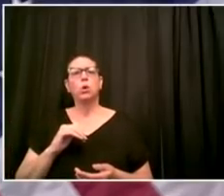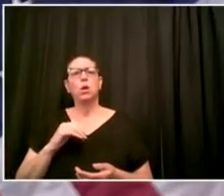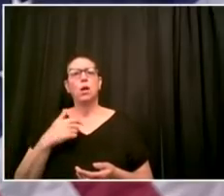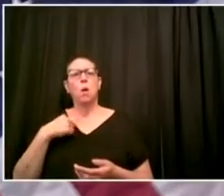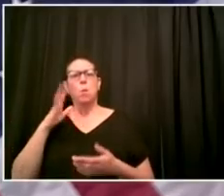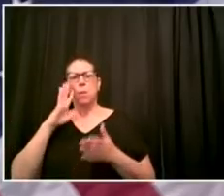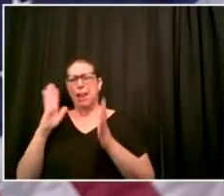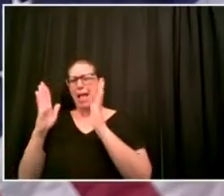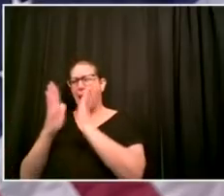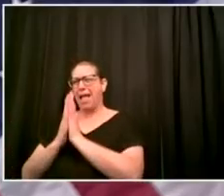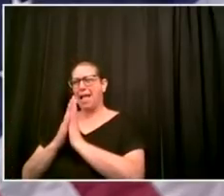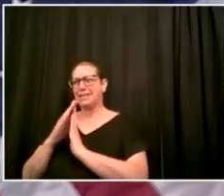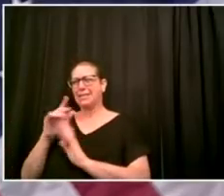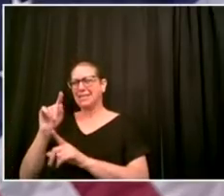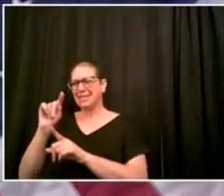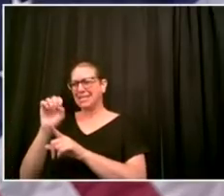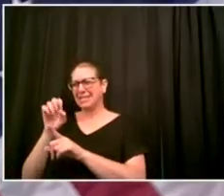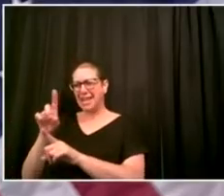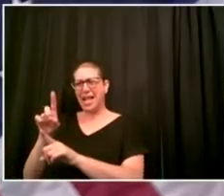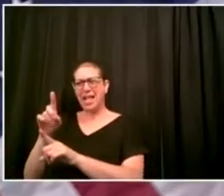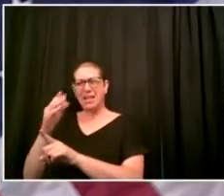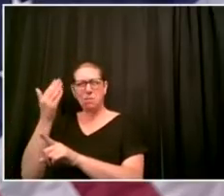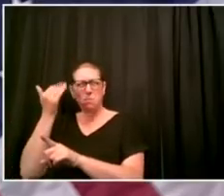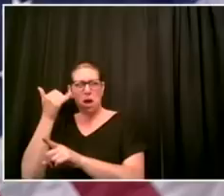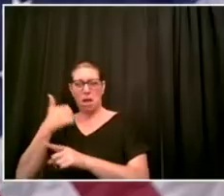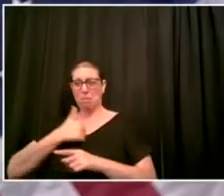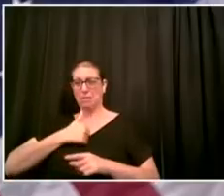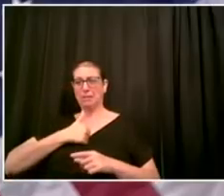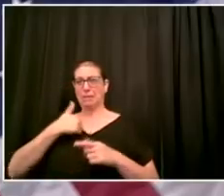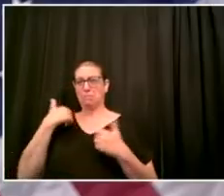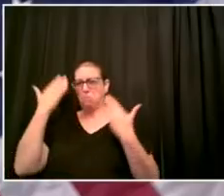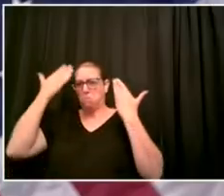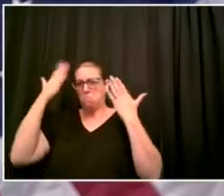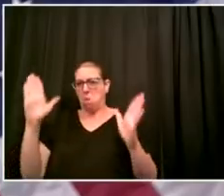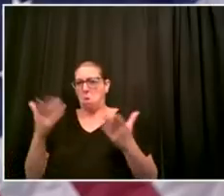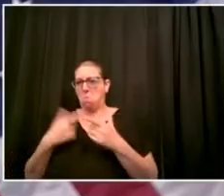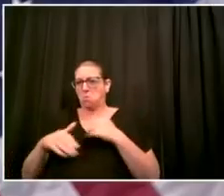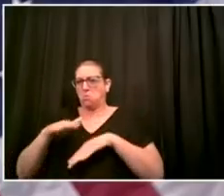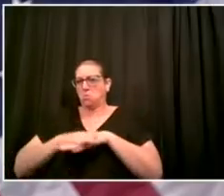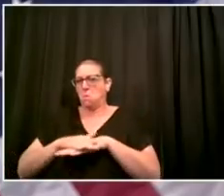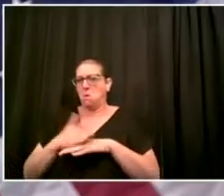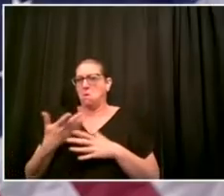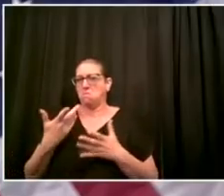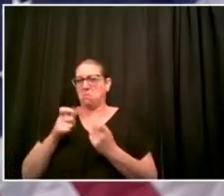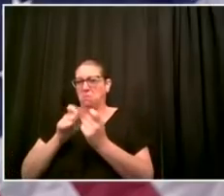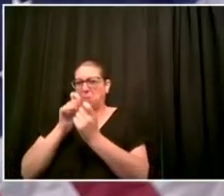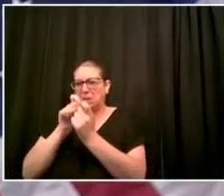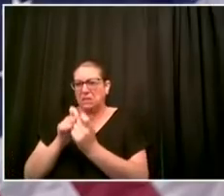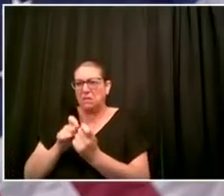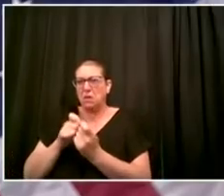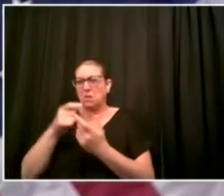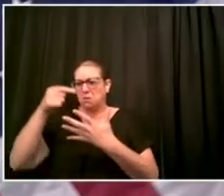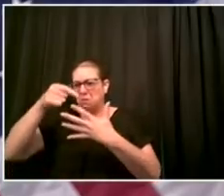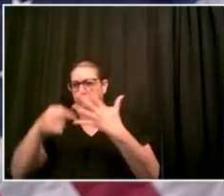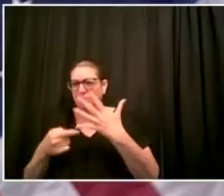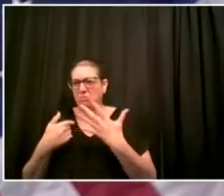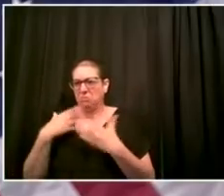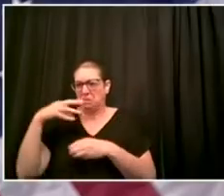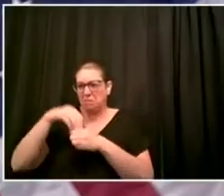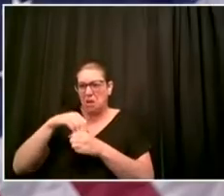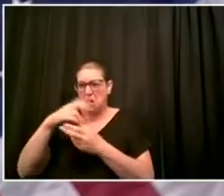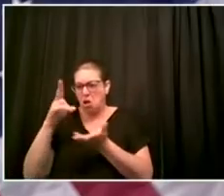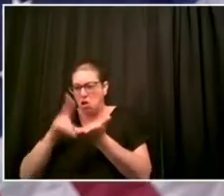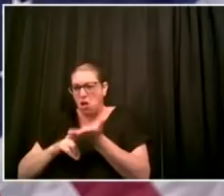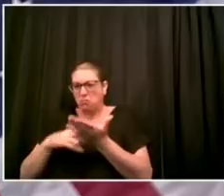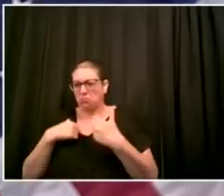the details of the contract and how it was negotiated, but you're absolutely right. It was negotiated in a context where we had to move immediately